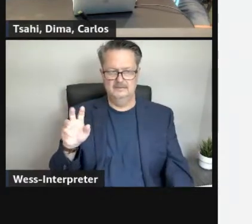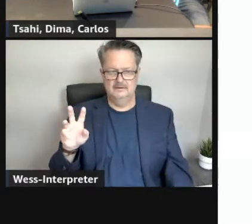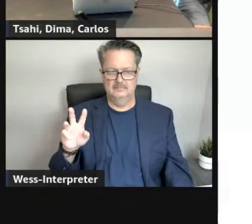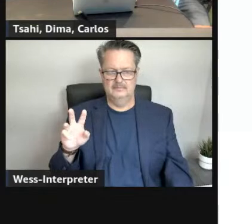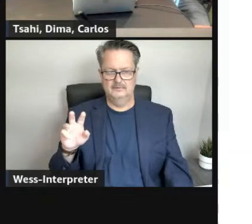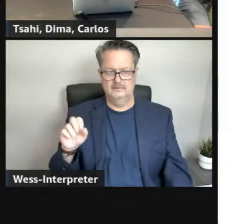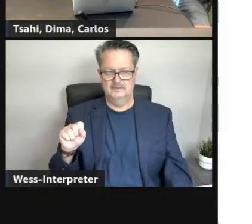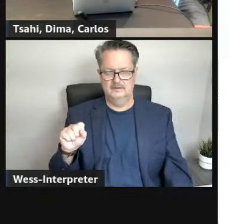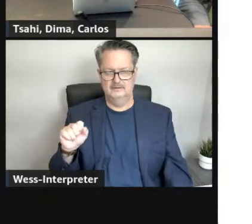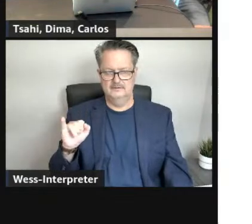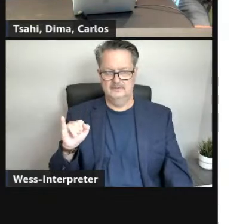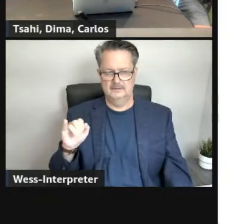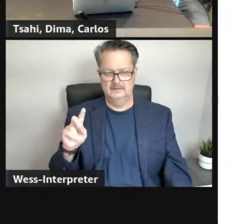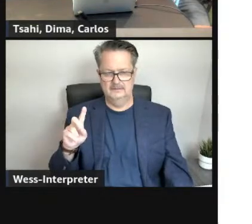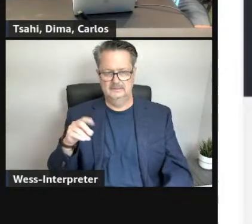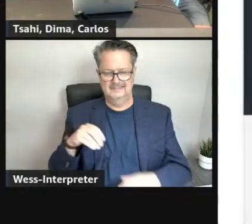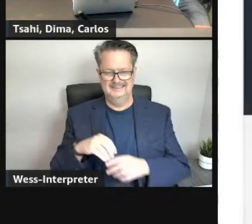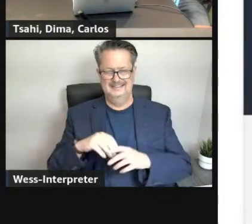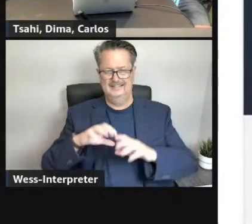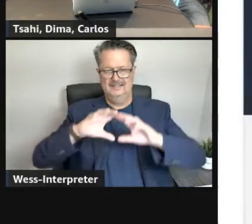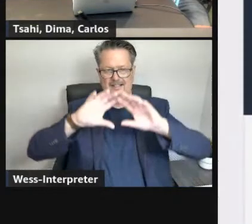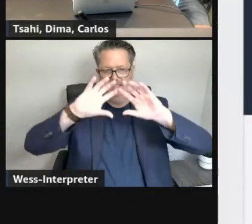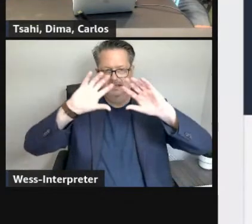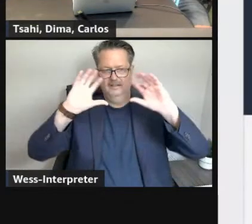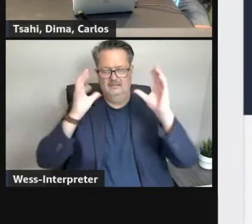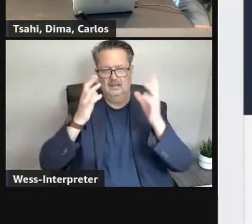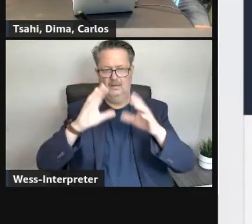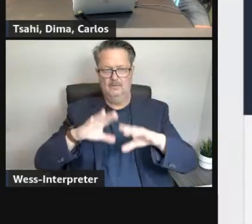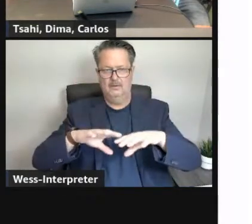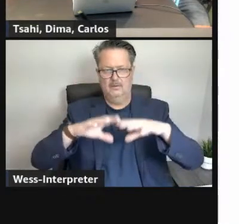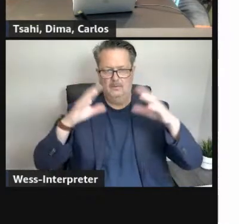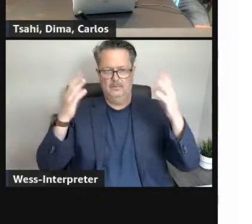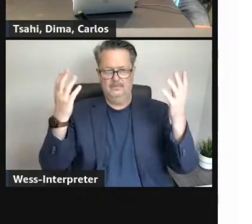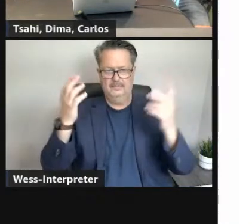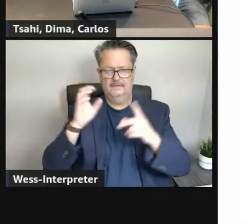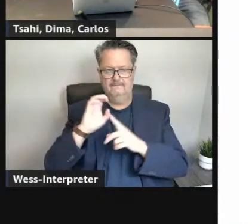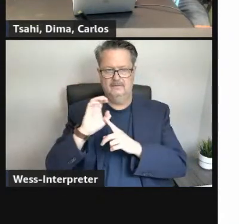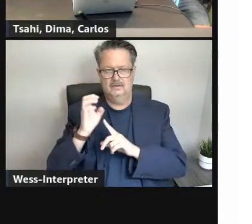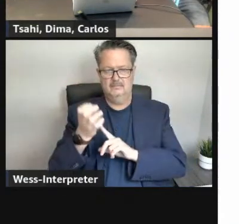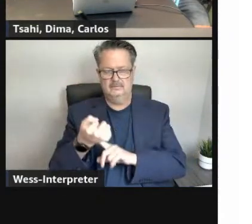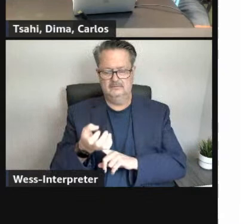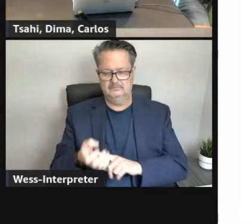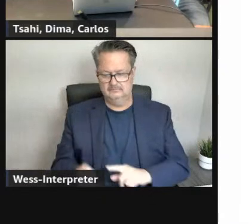in the cloud. And I will open this environment.